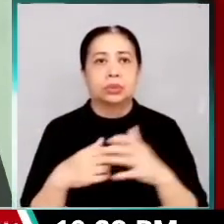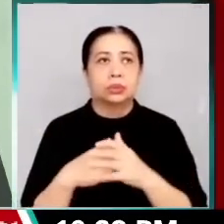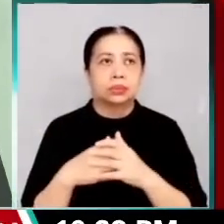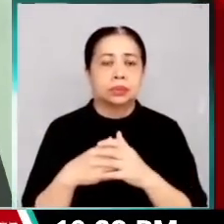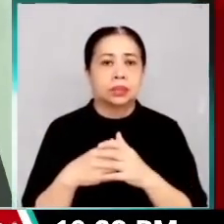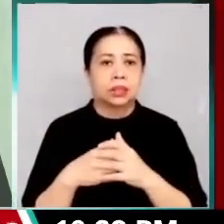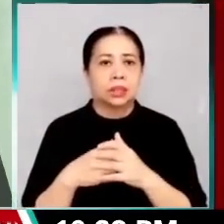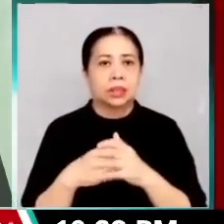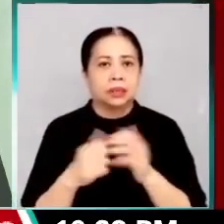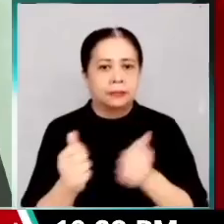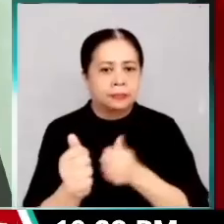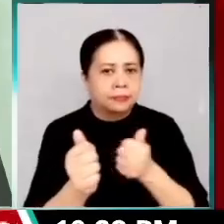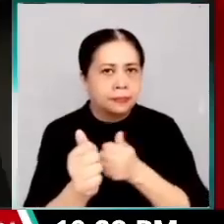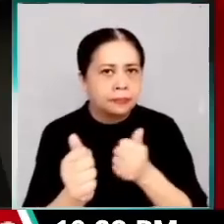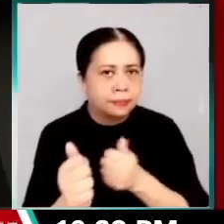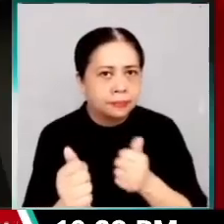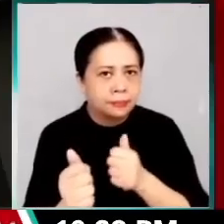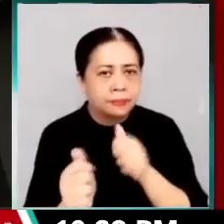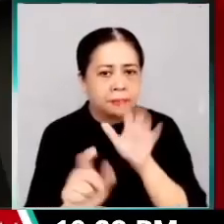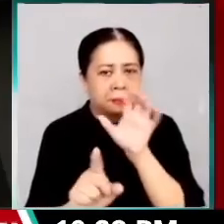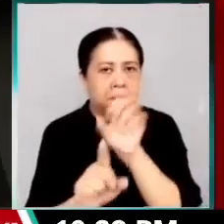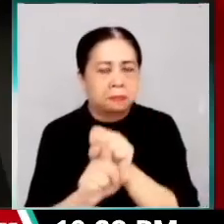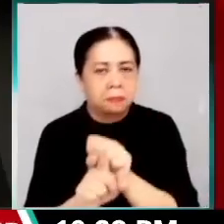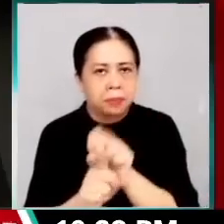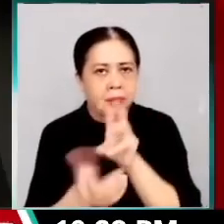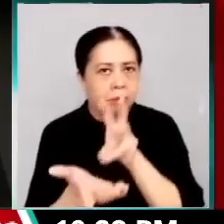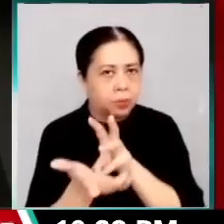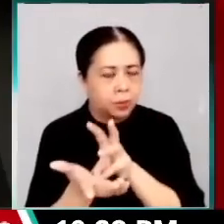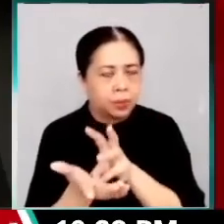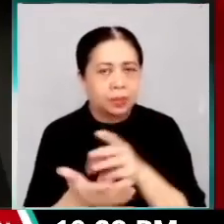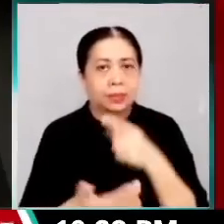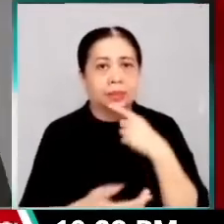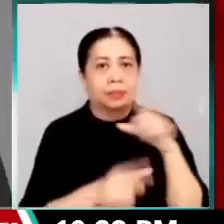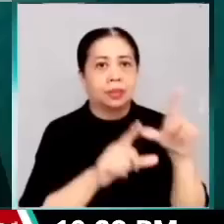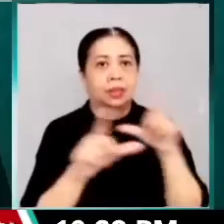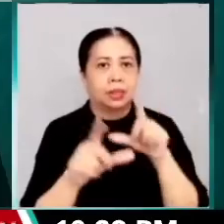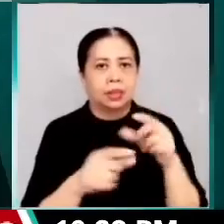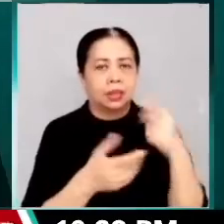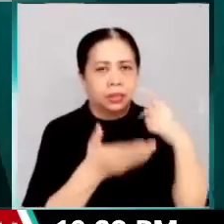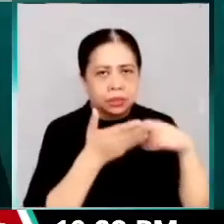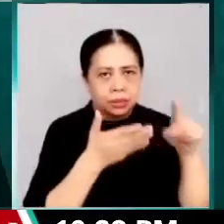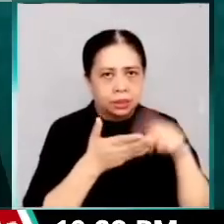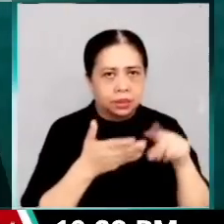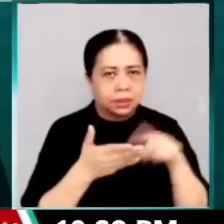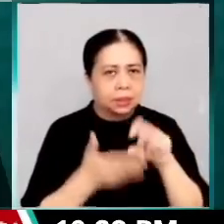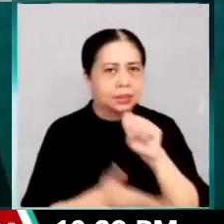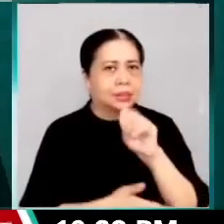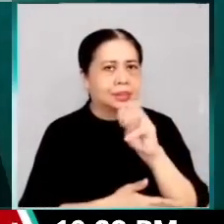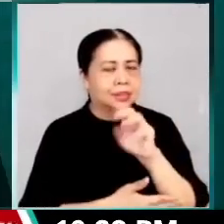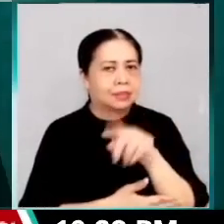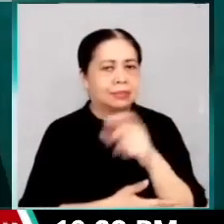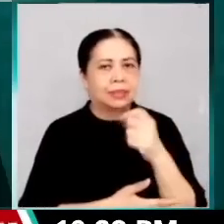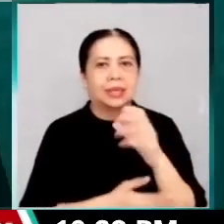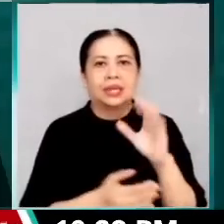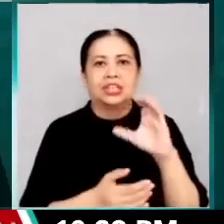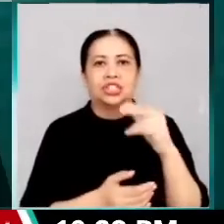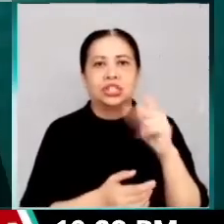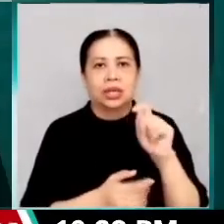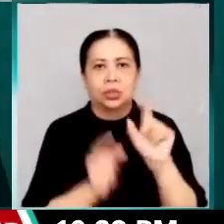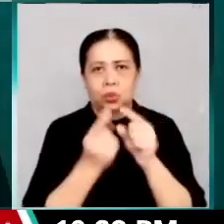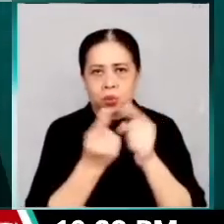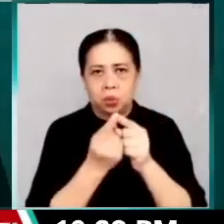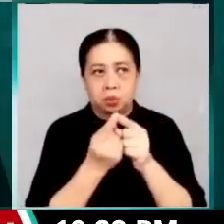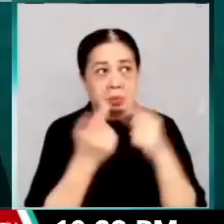down. We were able to trace the location. Ayon sa mga sospek, pinapa-verify nila ang mga SIM sa isang chat group saka ibebenta